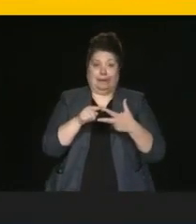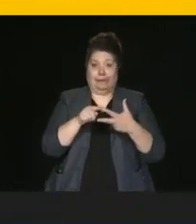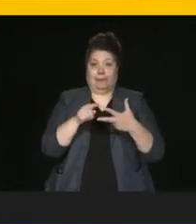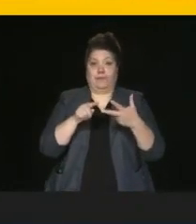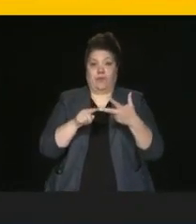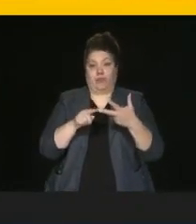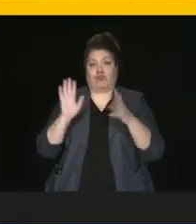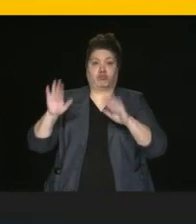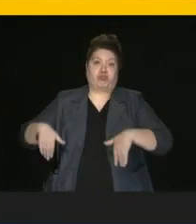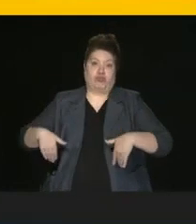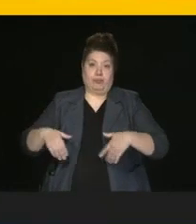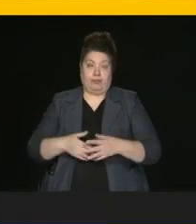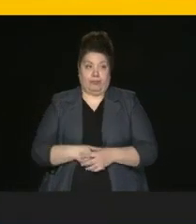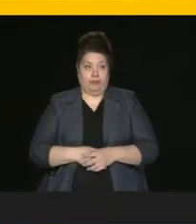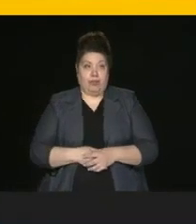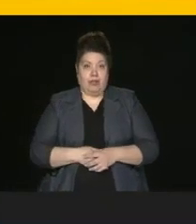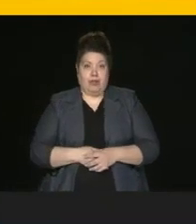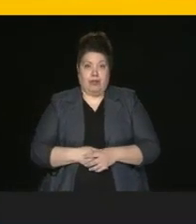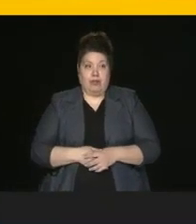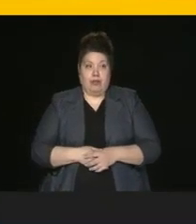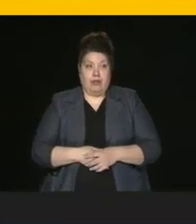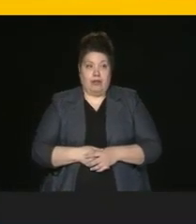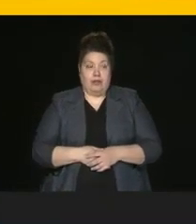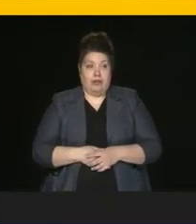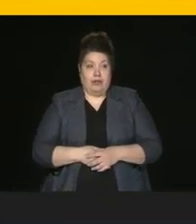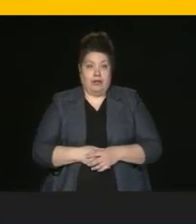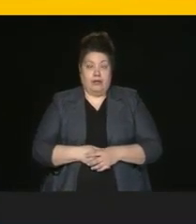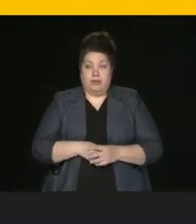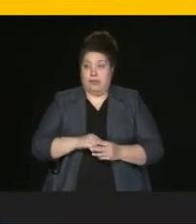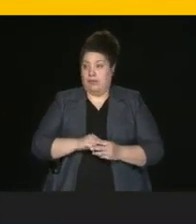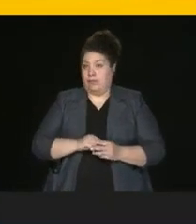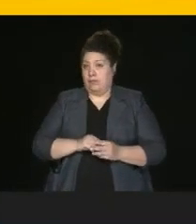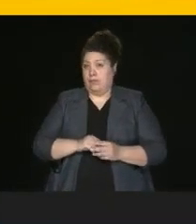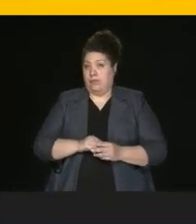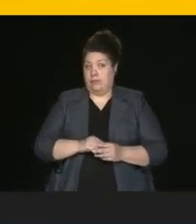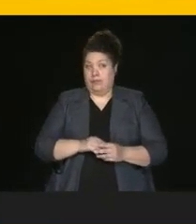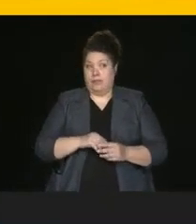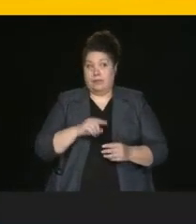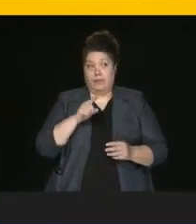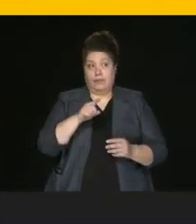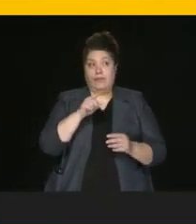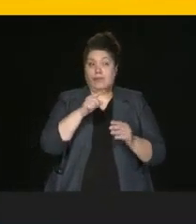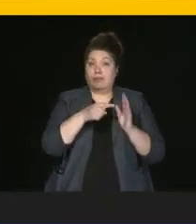The bars in black show no measures put in place.